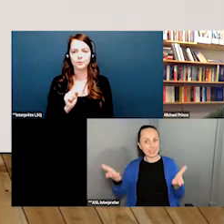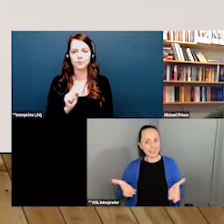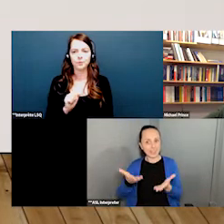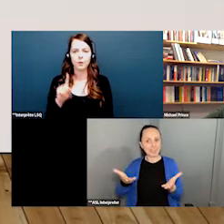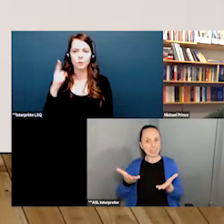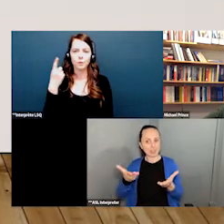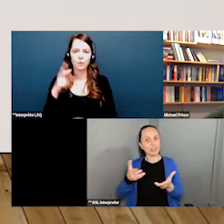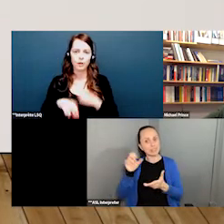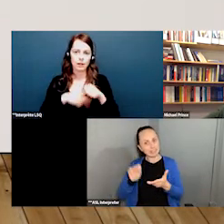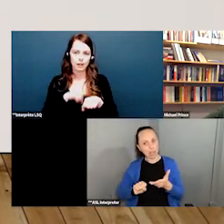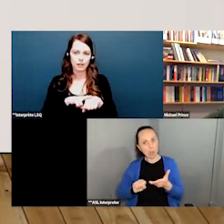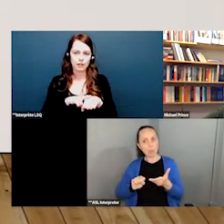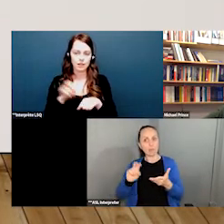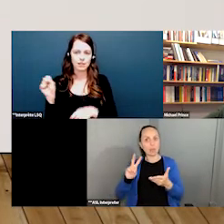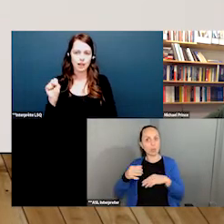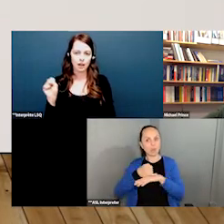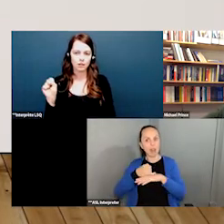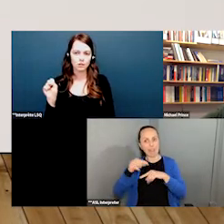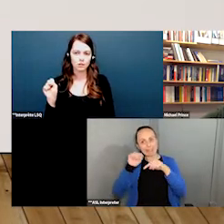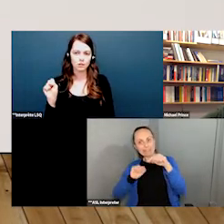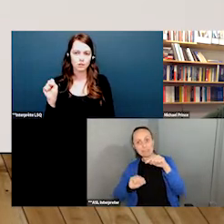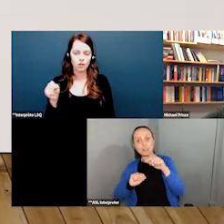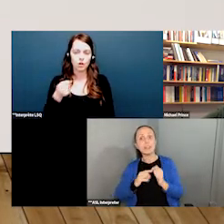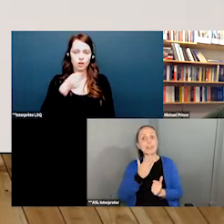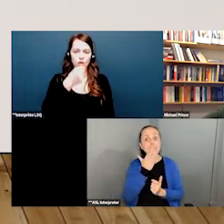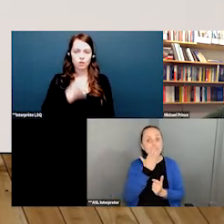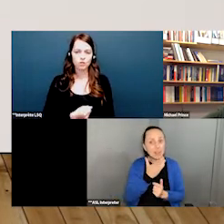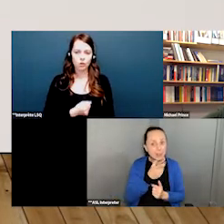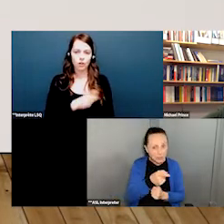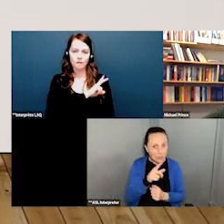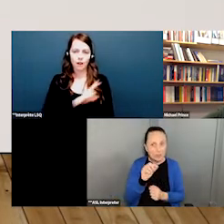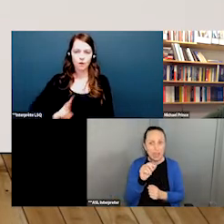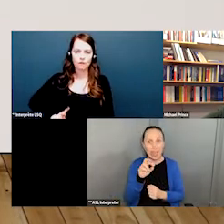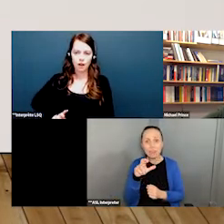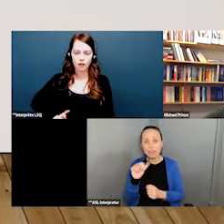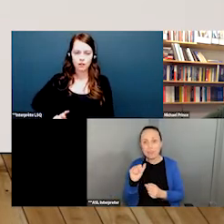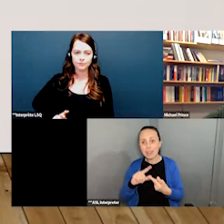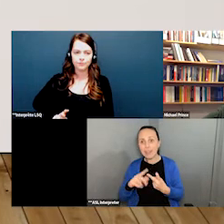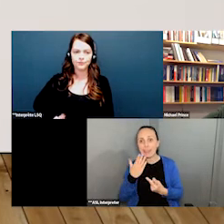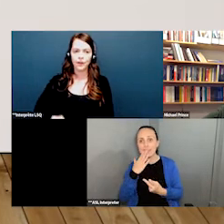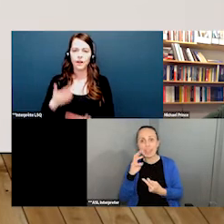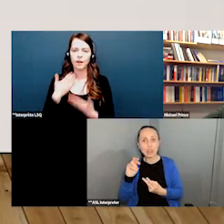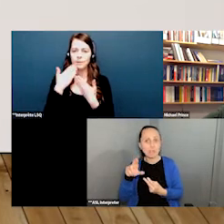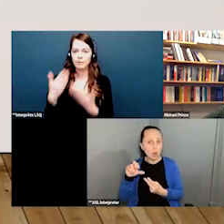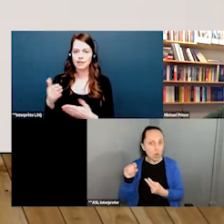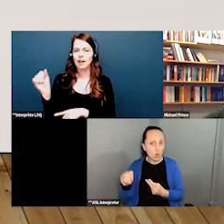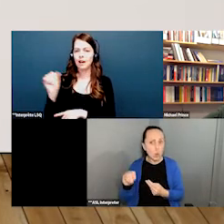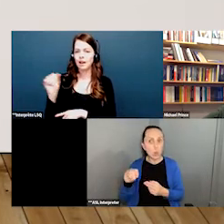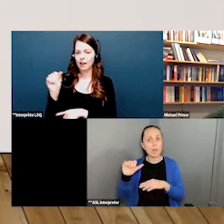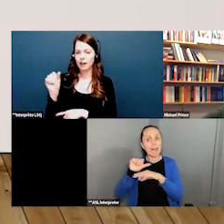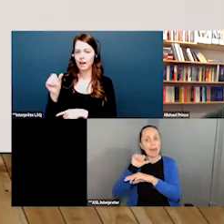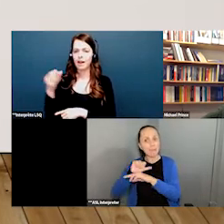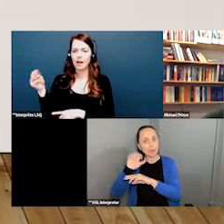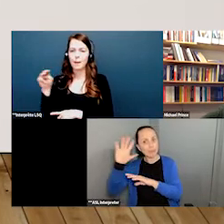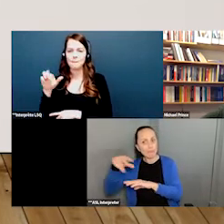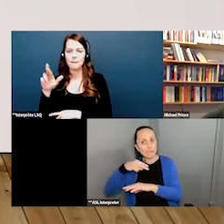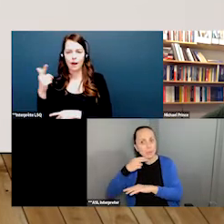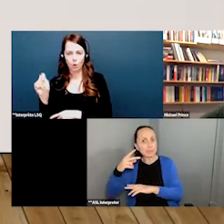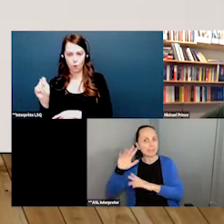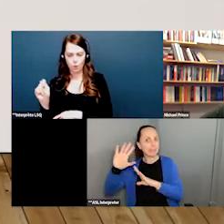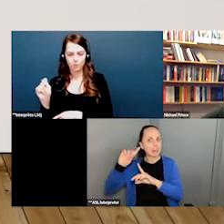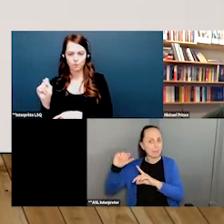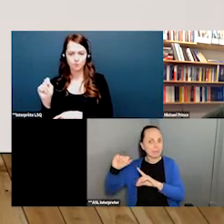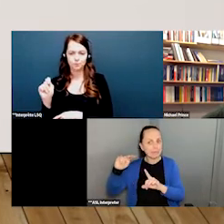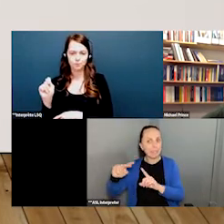in southern Vancouver Island. So thank you to you, Andrea, and thank you to Margot and the Voice of Albertans with Disabilities for